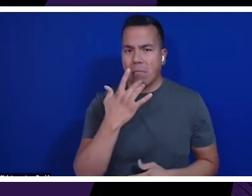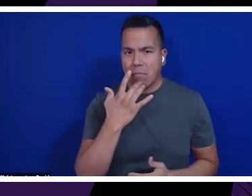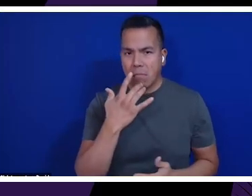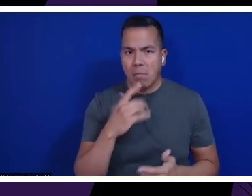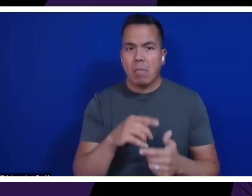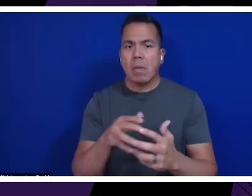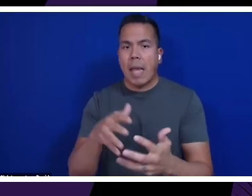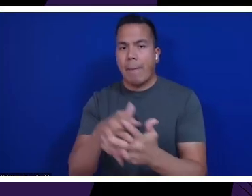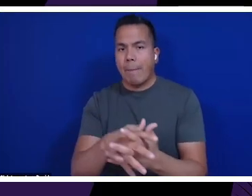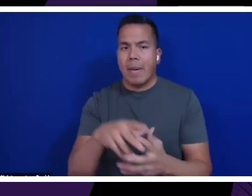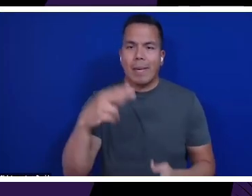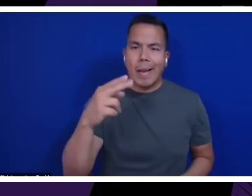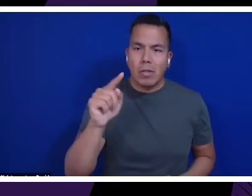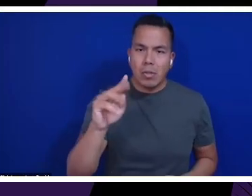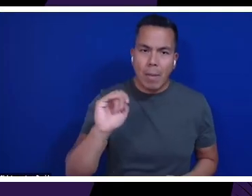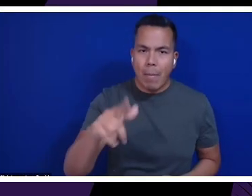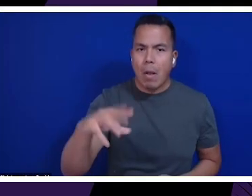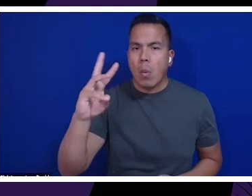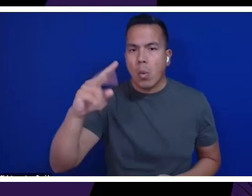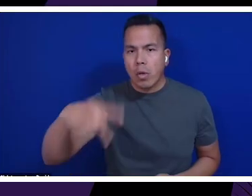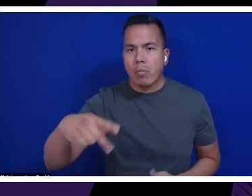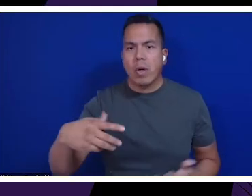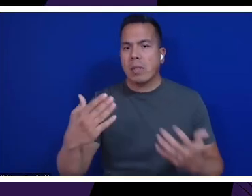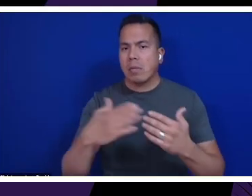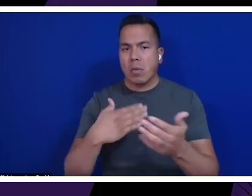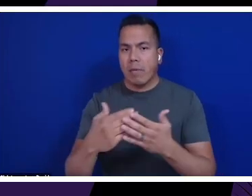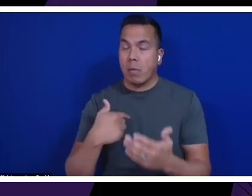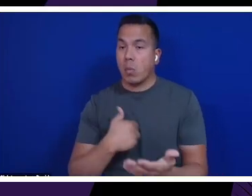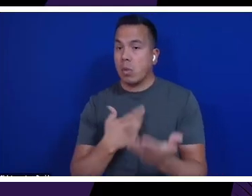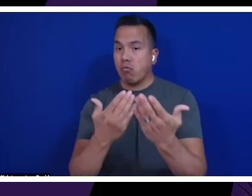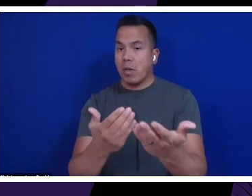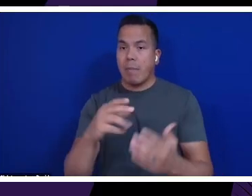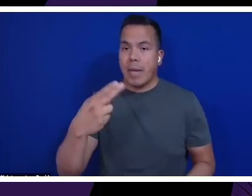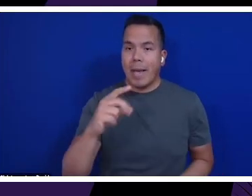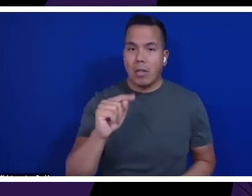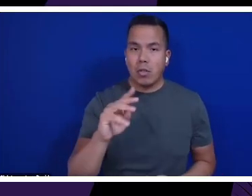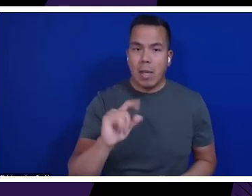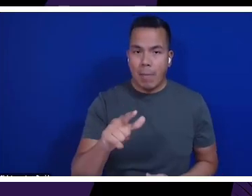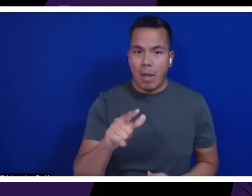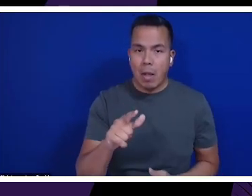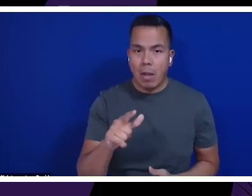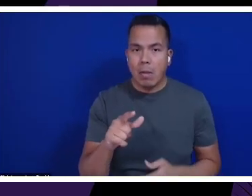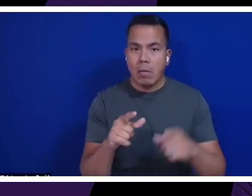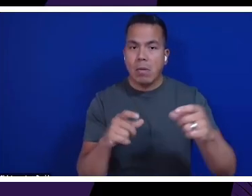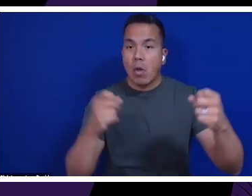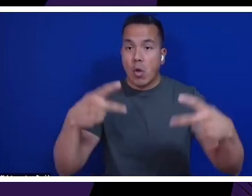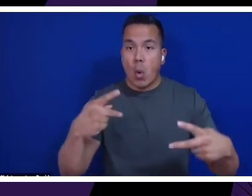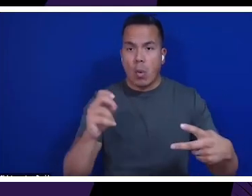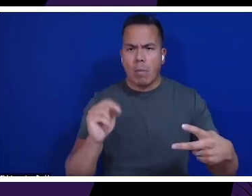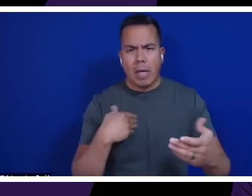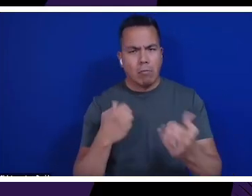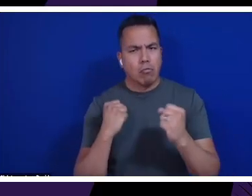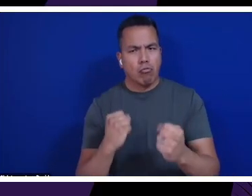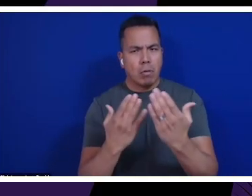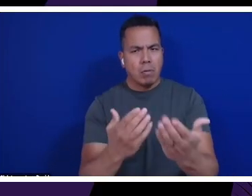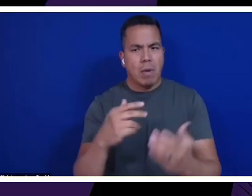WordPress, HTML, body recommended HTML. Also, HTML here on CodePen is very much recommended. And you